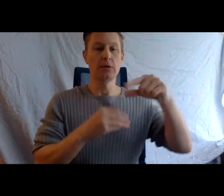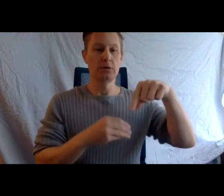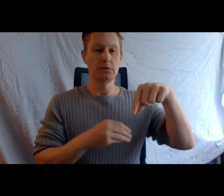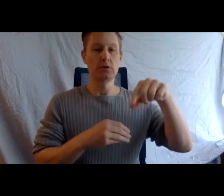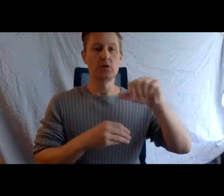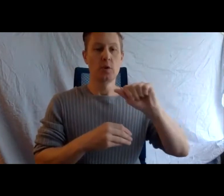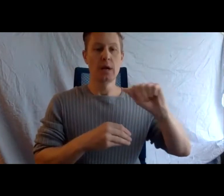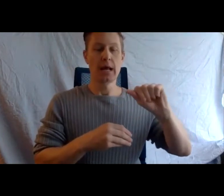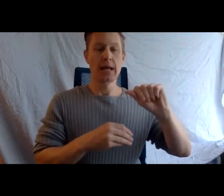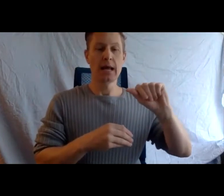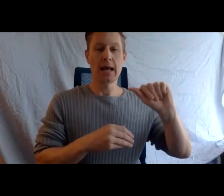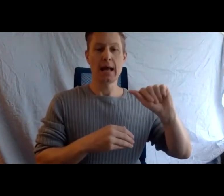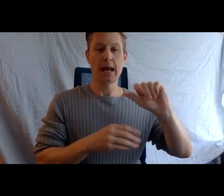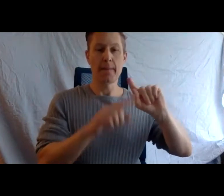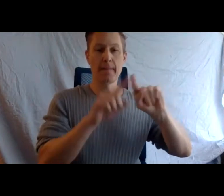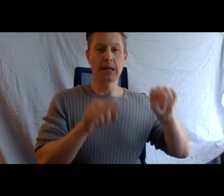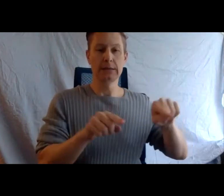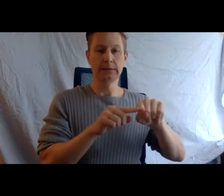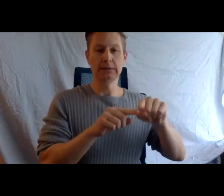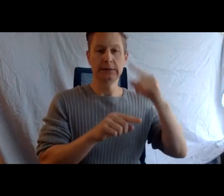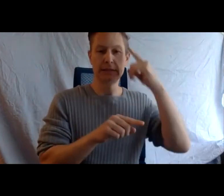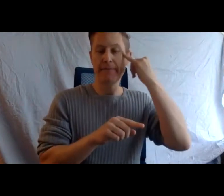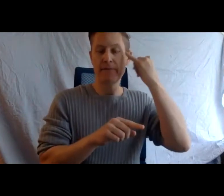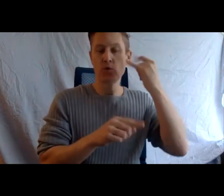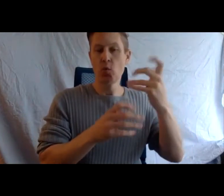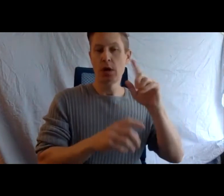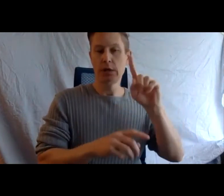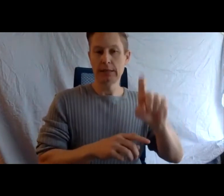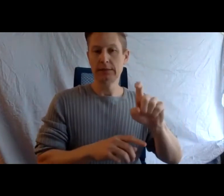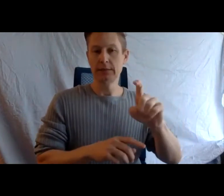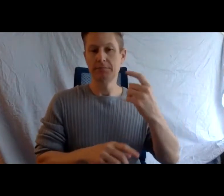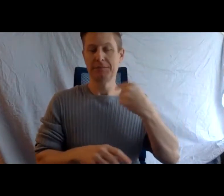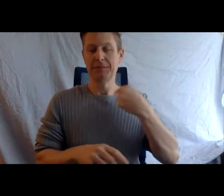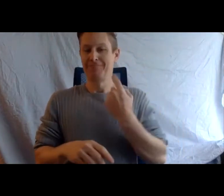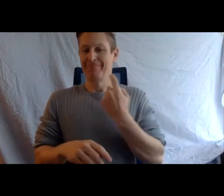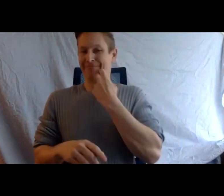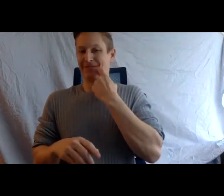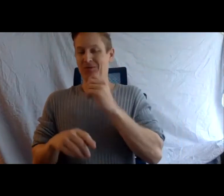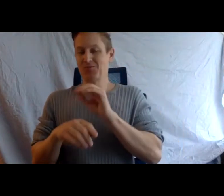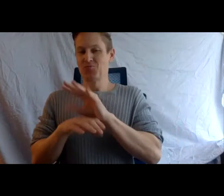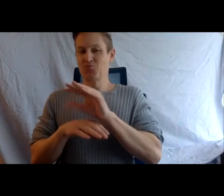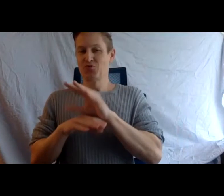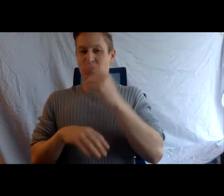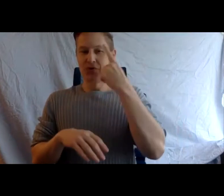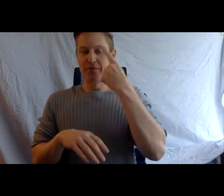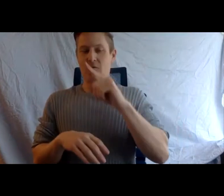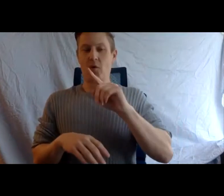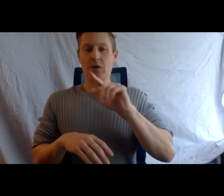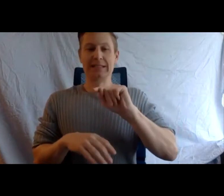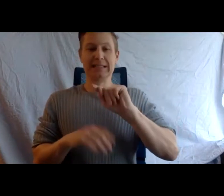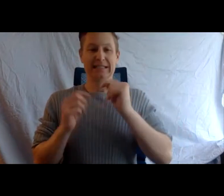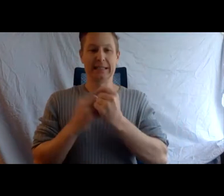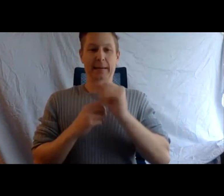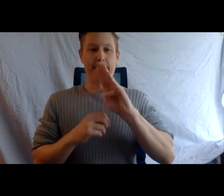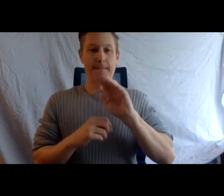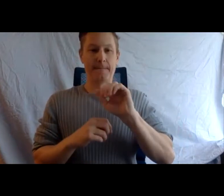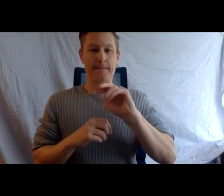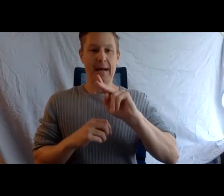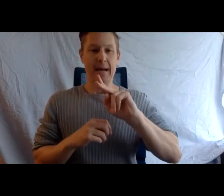so. I recently had the opportunity of consulting on the show Team Zenko Go, a new preschool series from DreamWorks